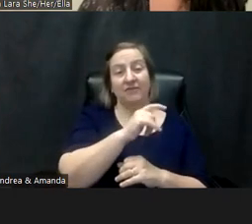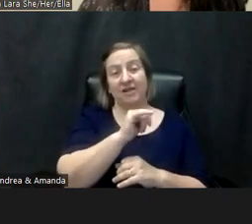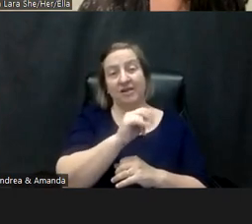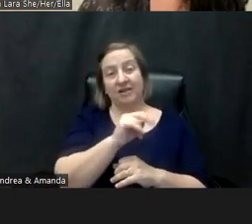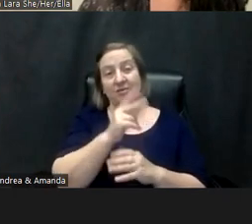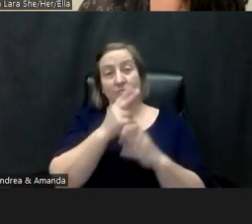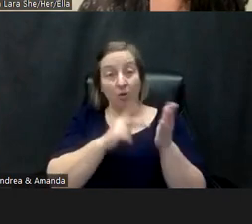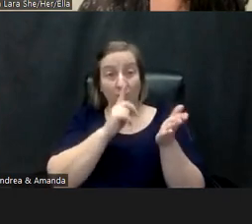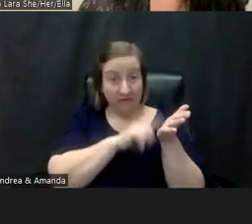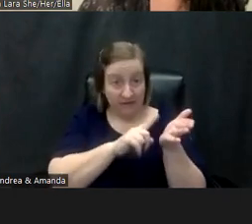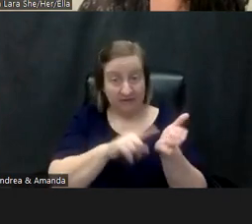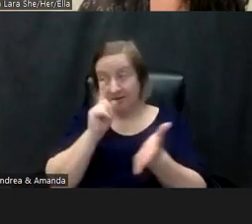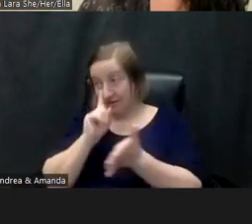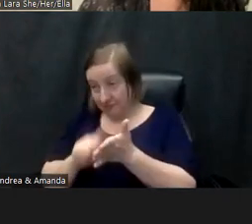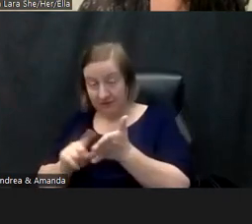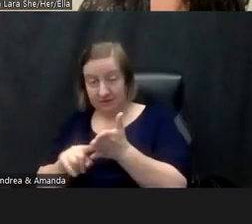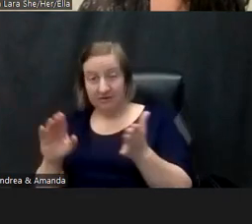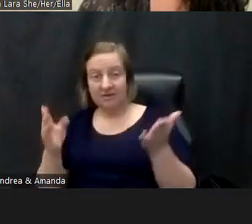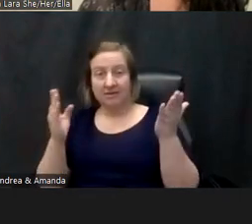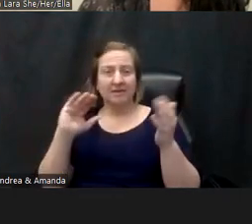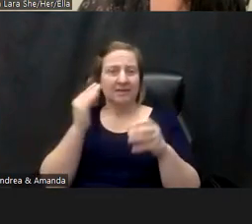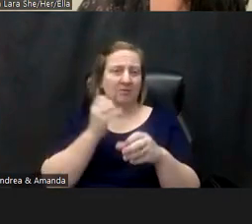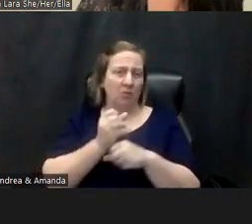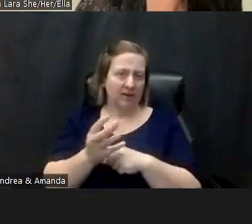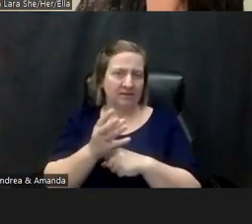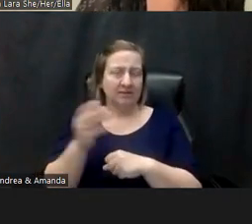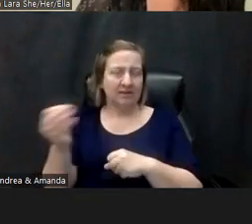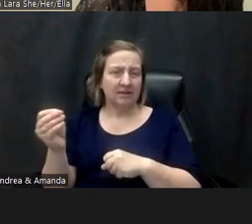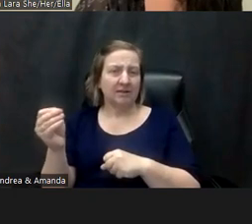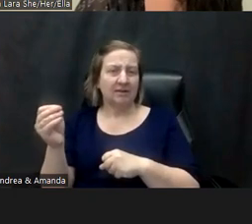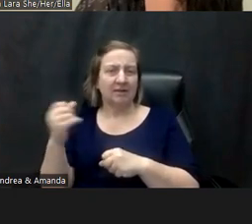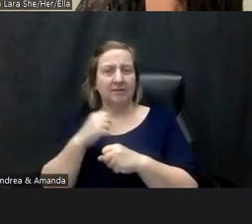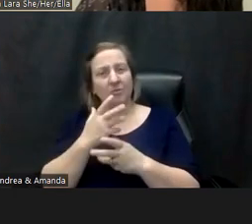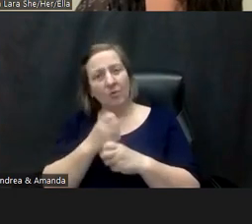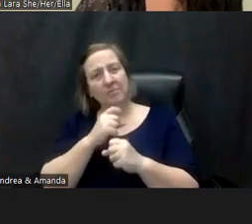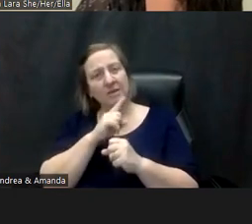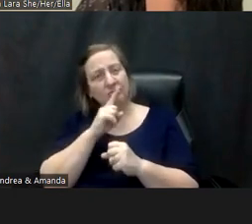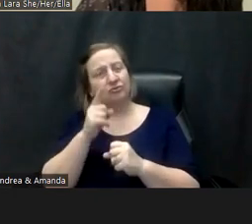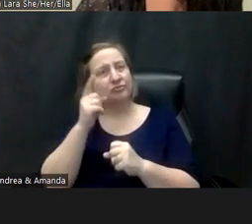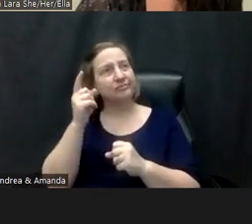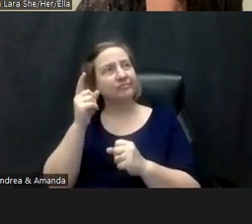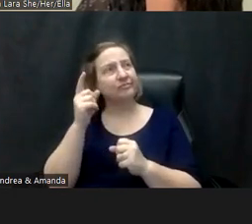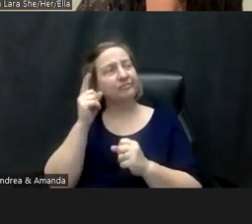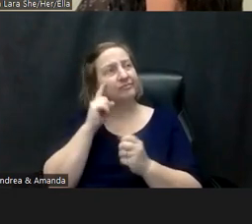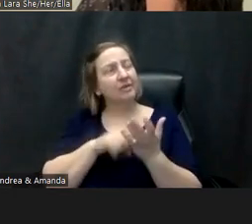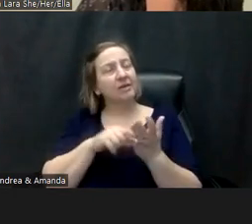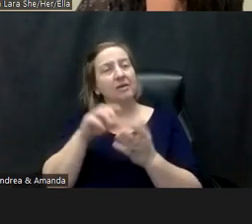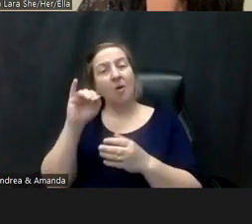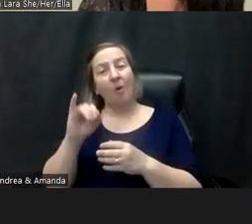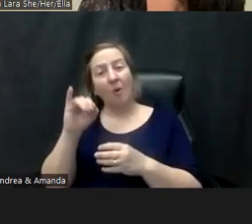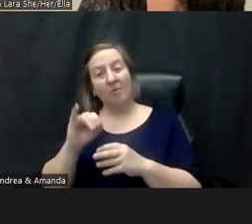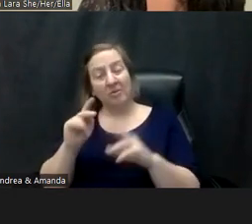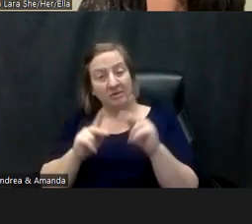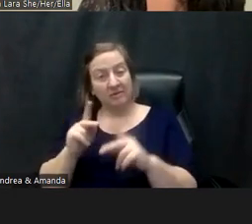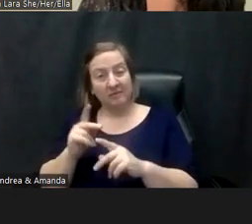doing investigations, it seems sort of wasteful. And so just want to make note of the fact that in the Oakland people, when I looked